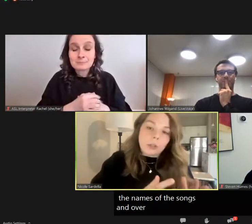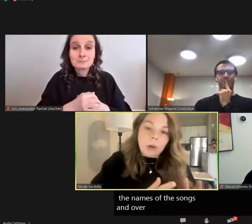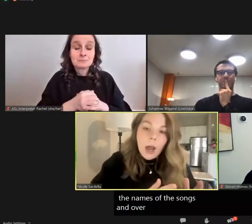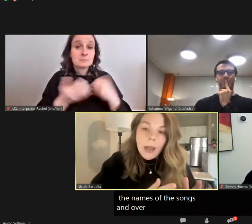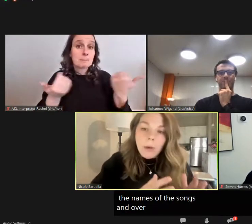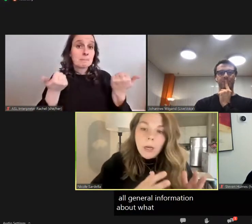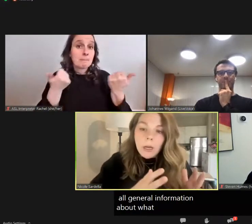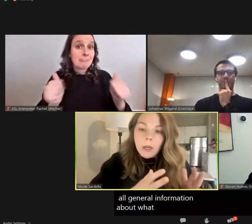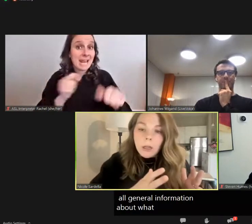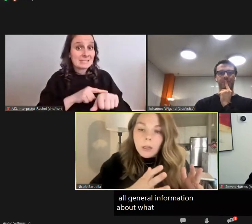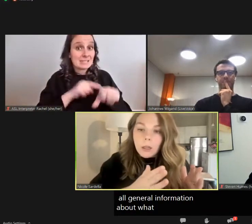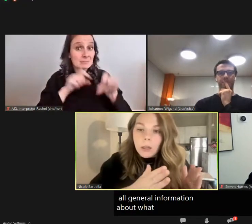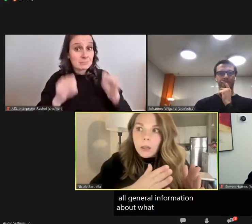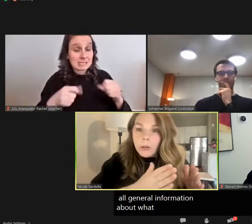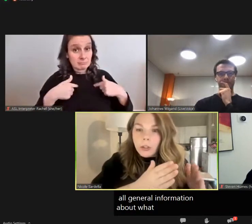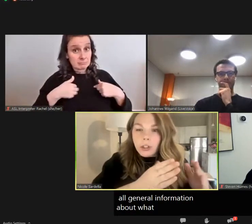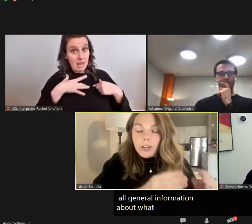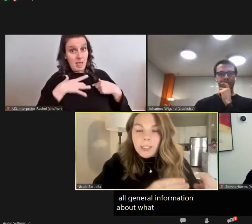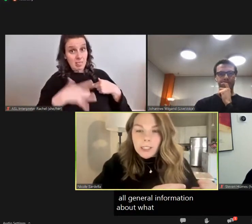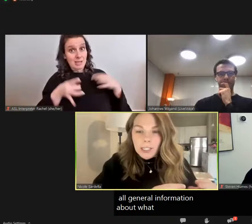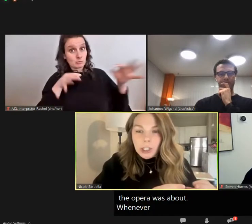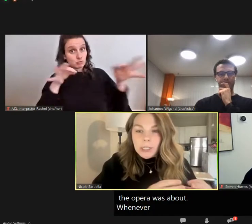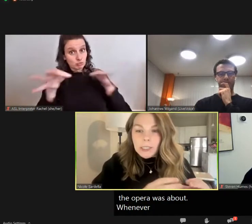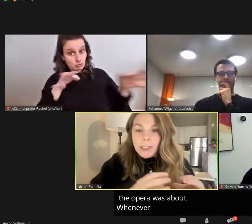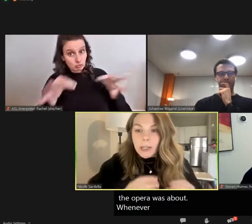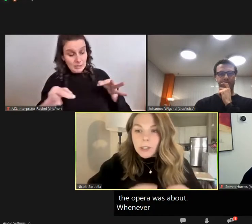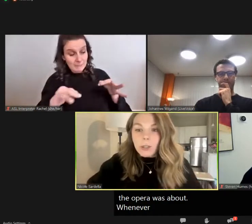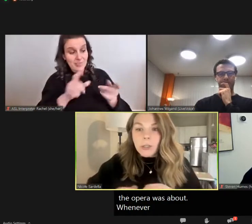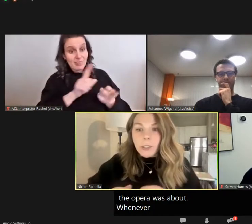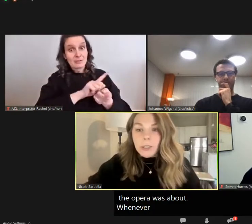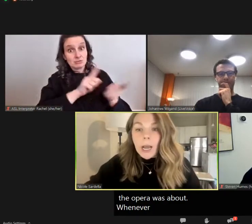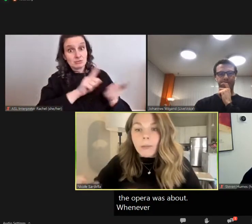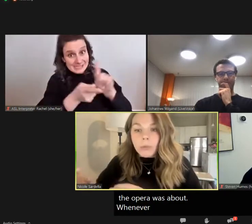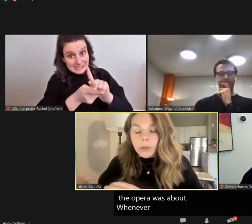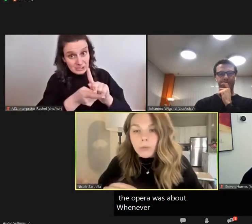like to describe the